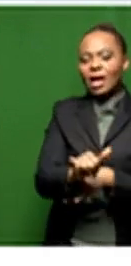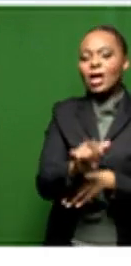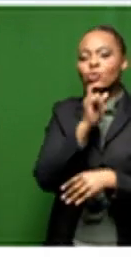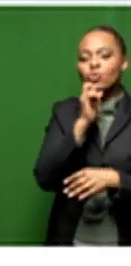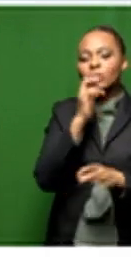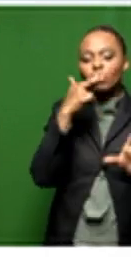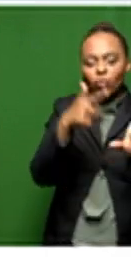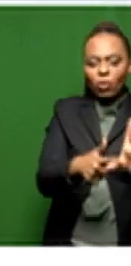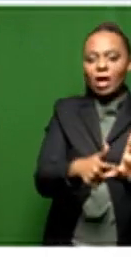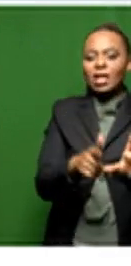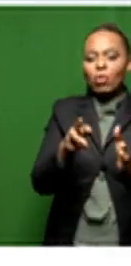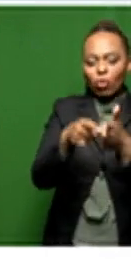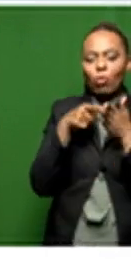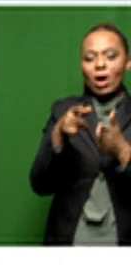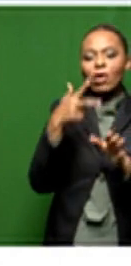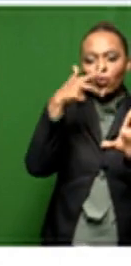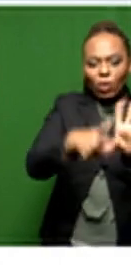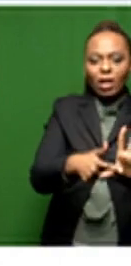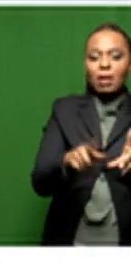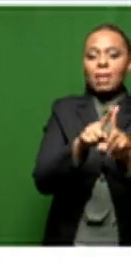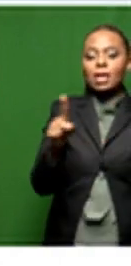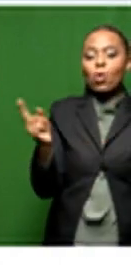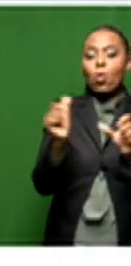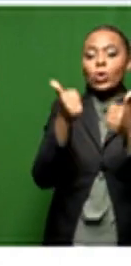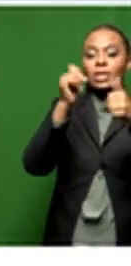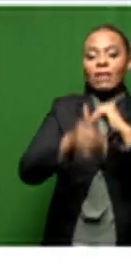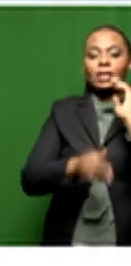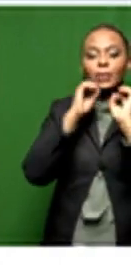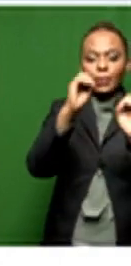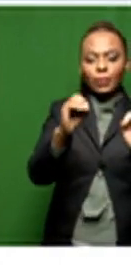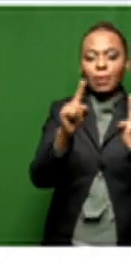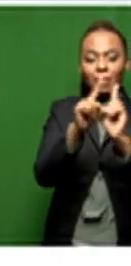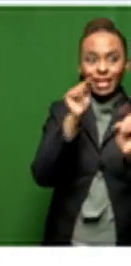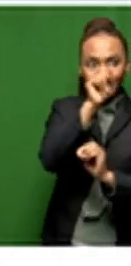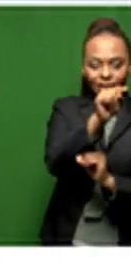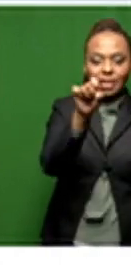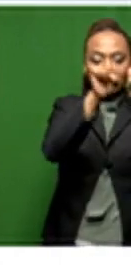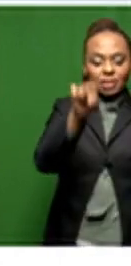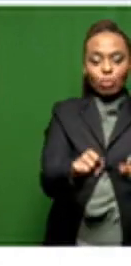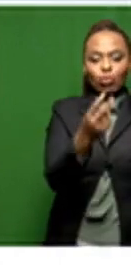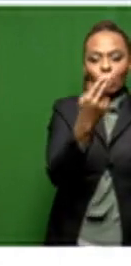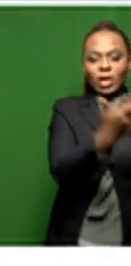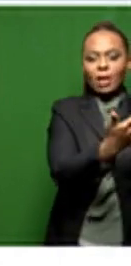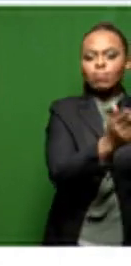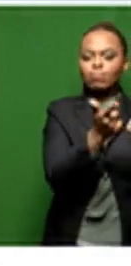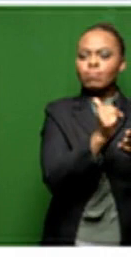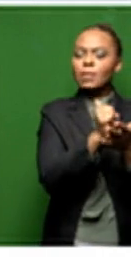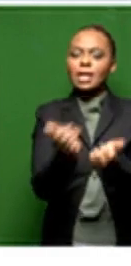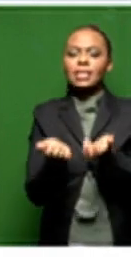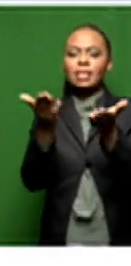fueling. And typically they don't have good coverage. So our solution can work in an offline environment as well and do all the